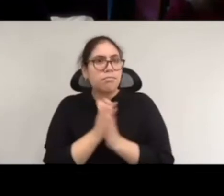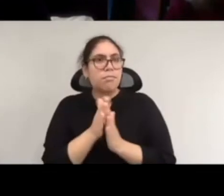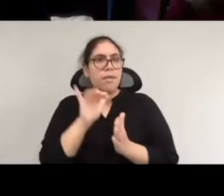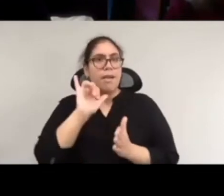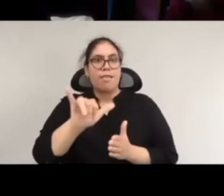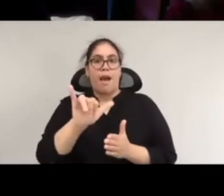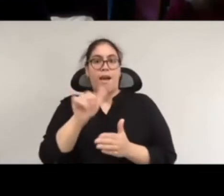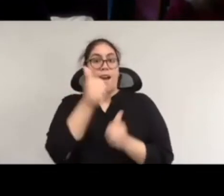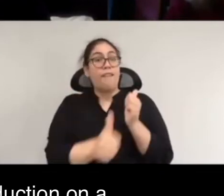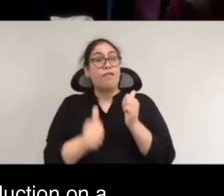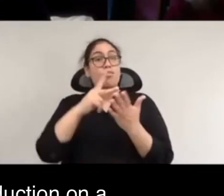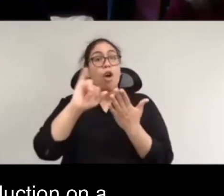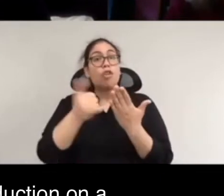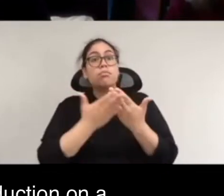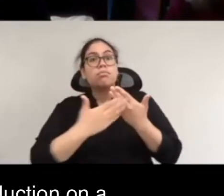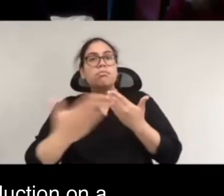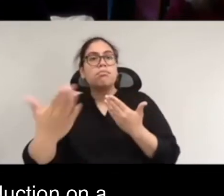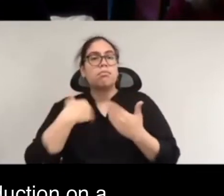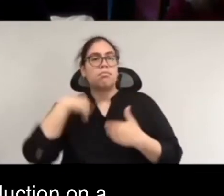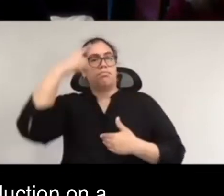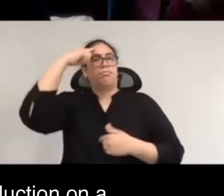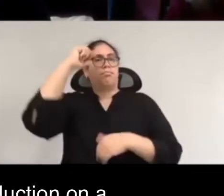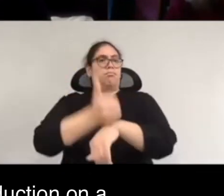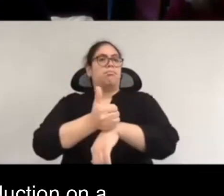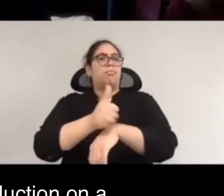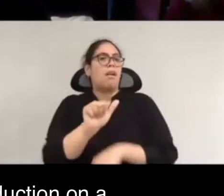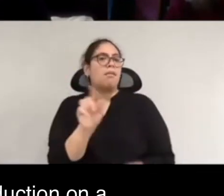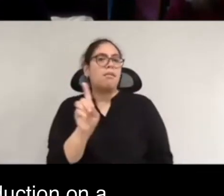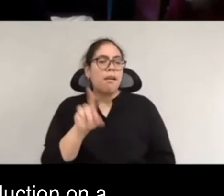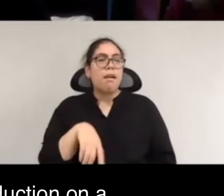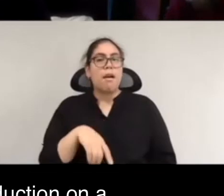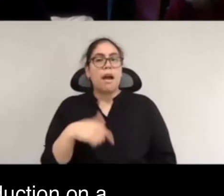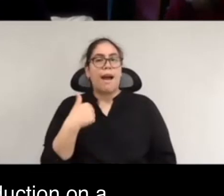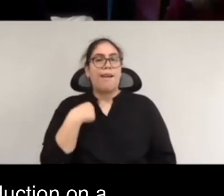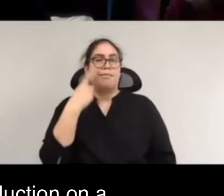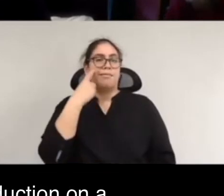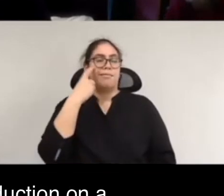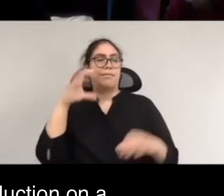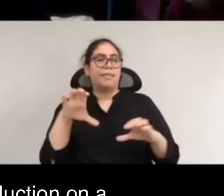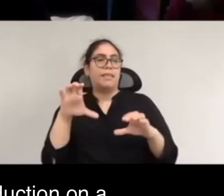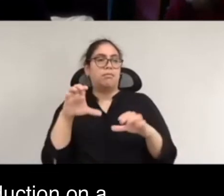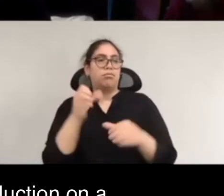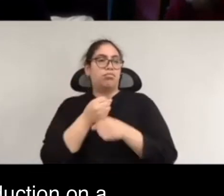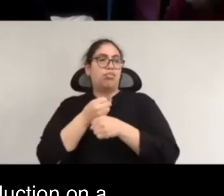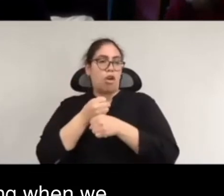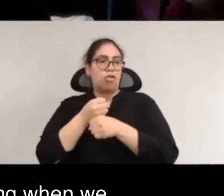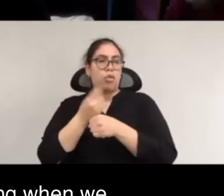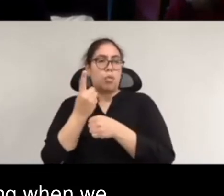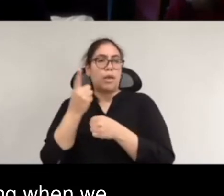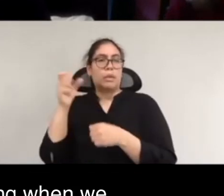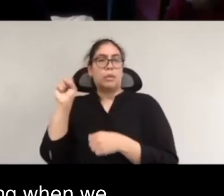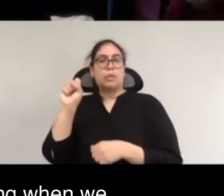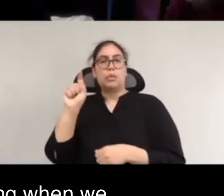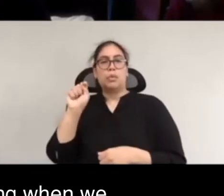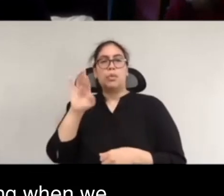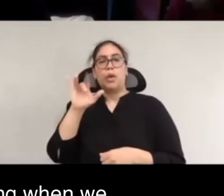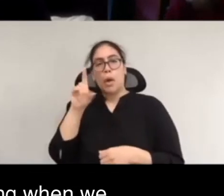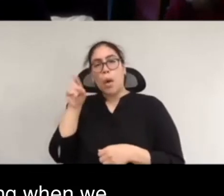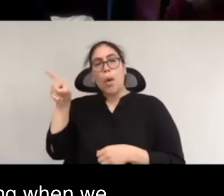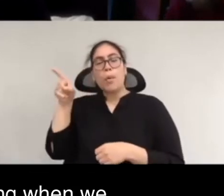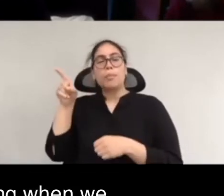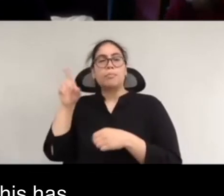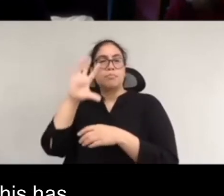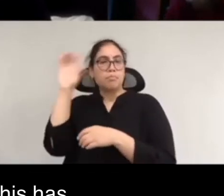moving forward. And, you know, I did a production on a project recently with the studio. And the first thing when we had our